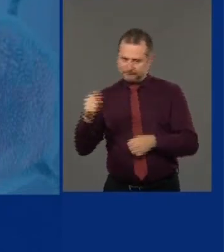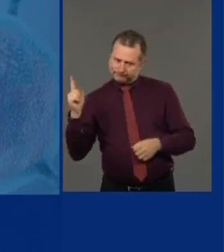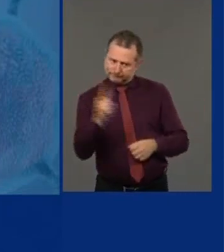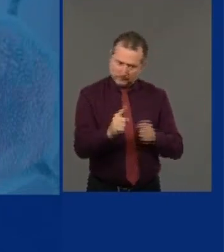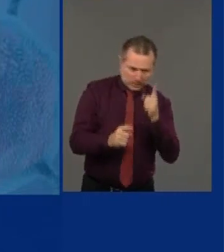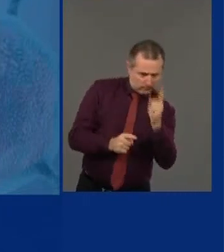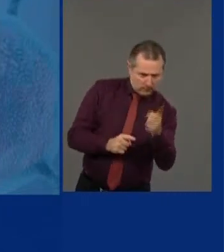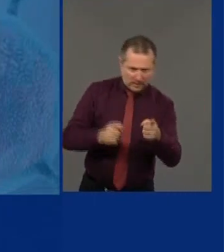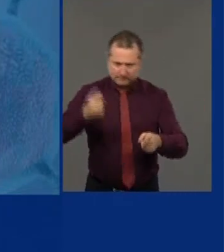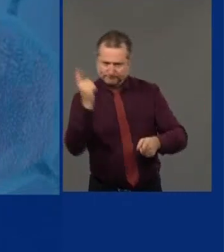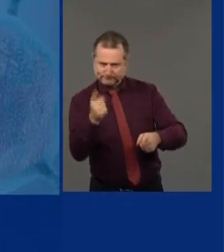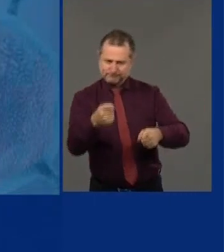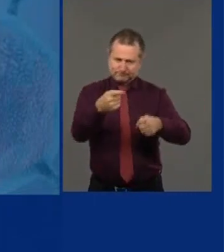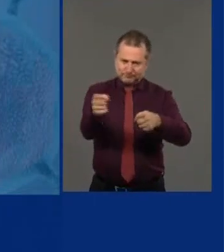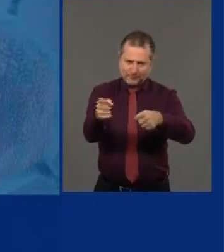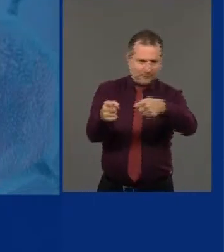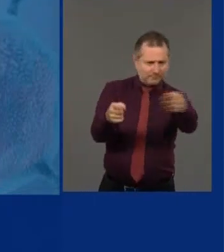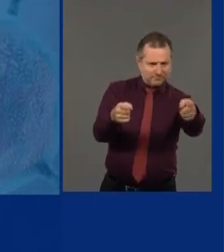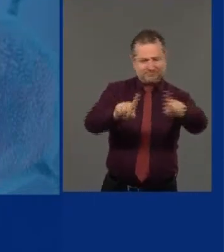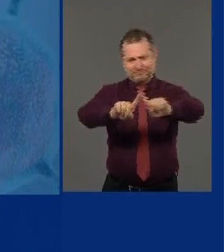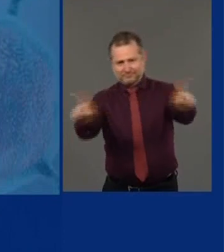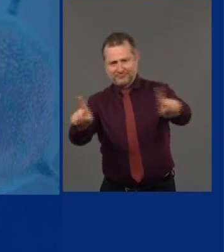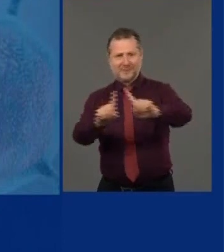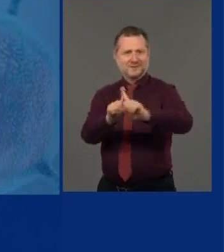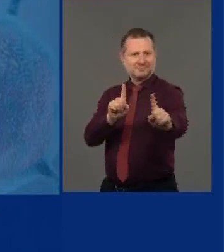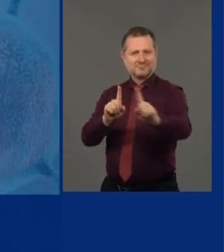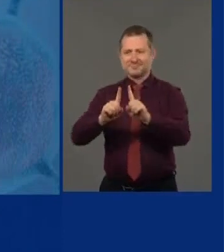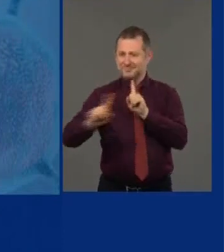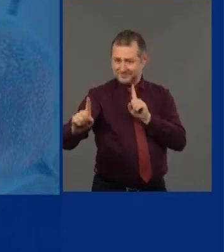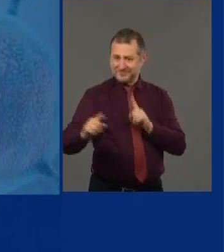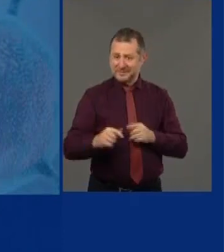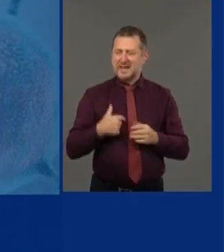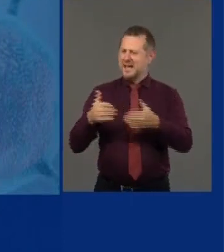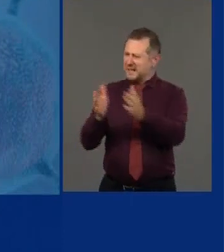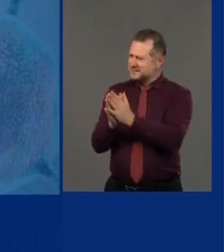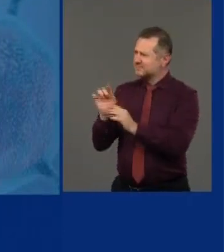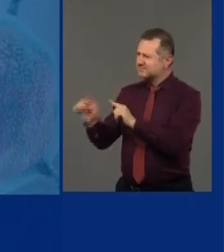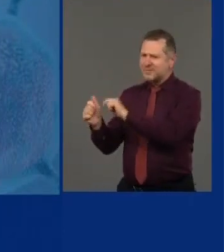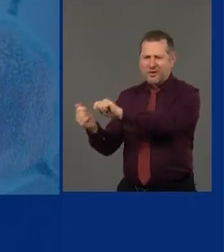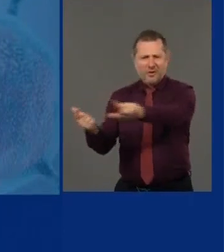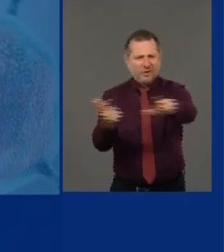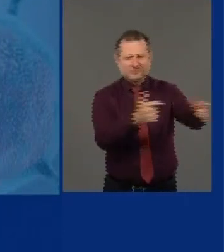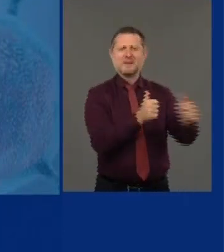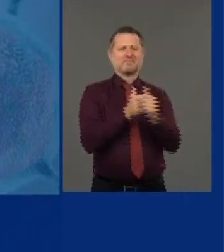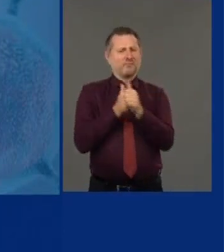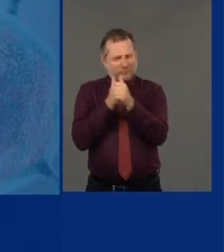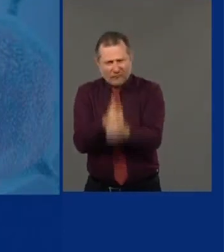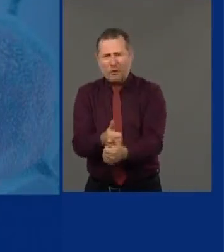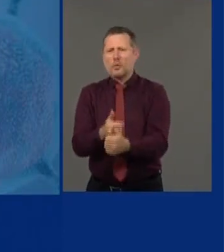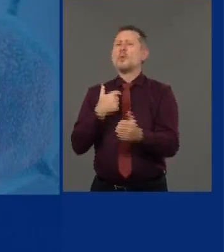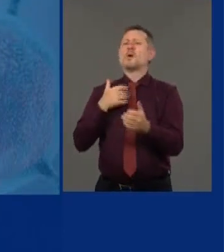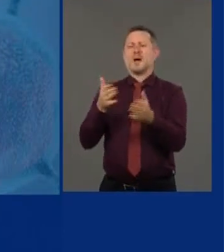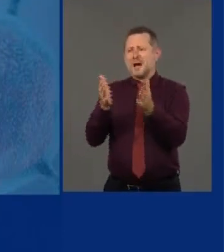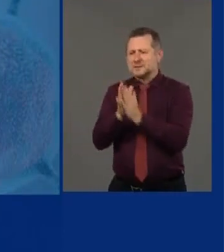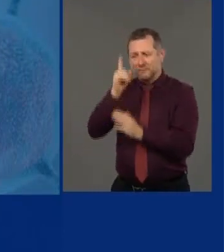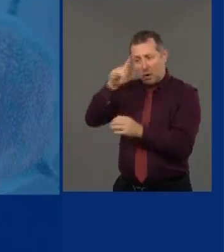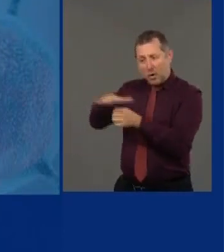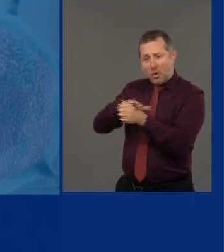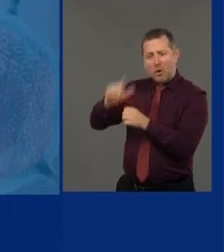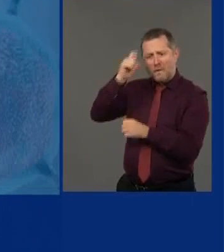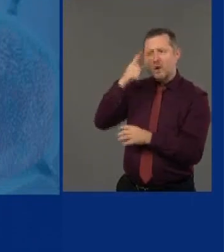enforce compliance. We ask everyone to comply, but we ask the local governments to enforce